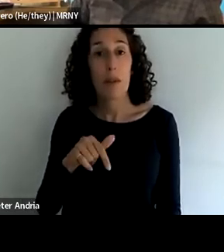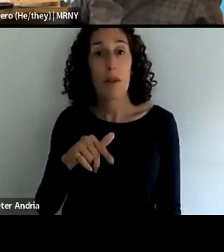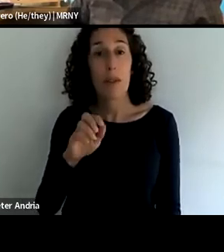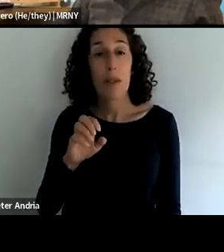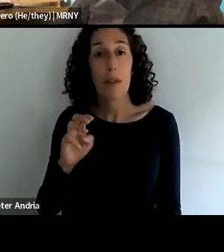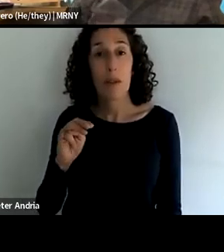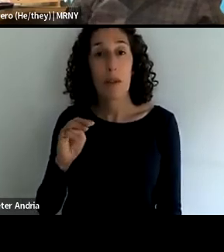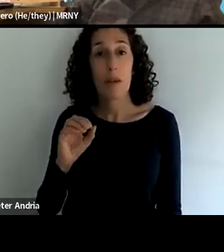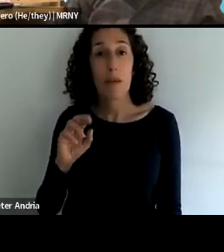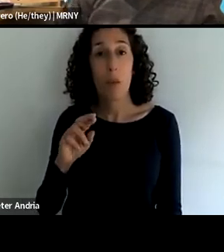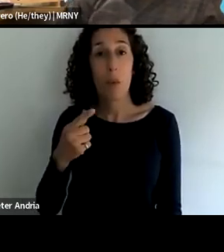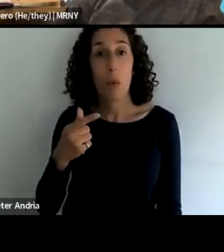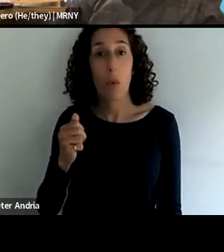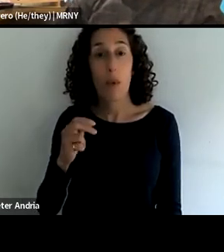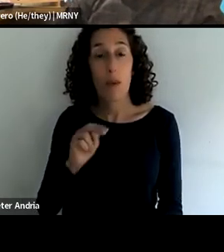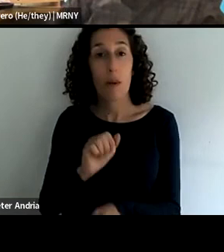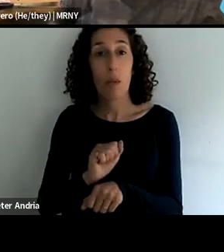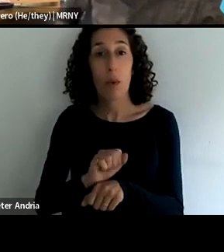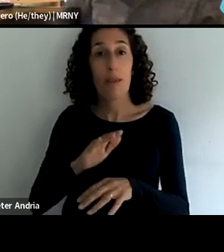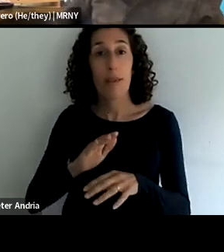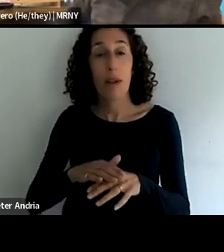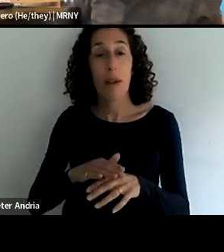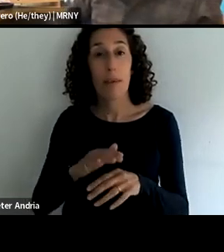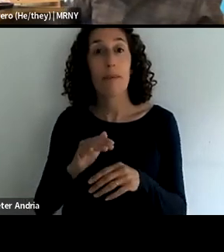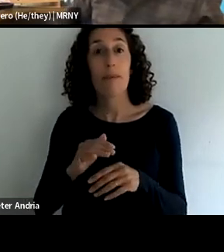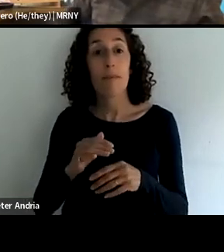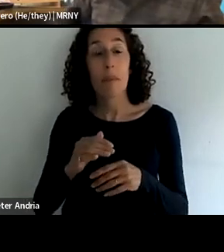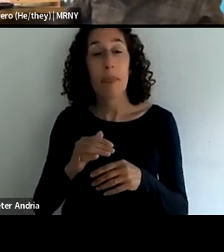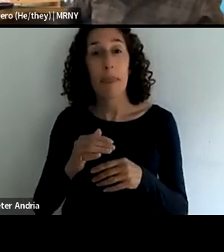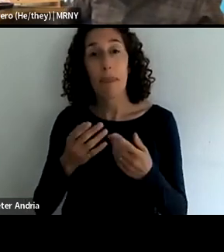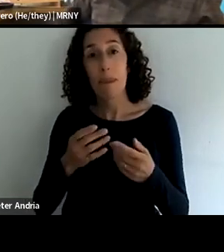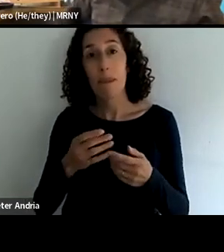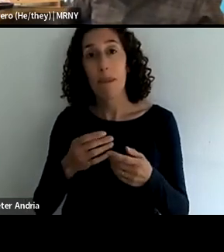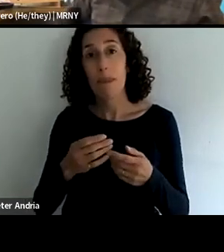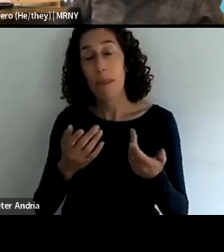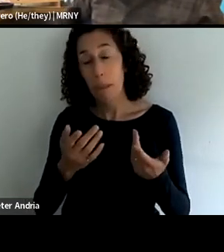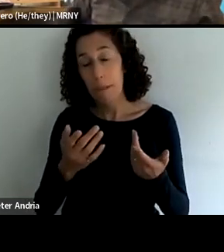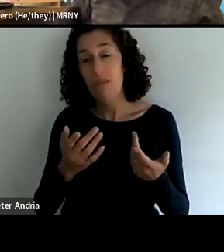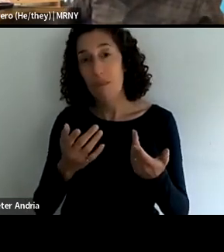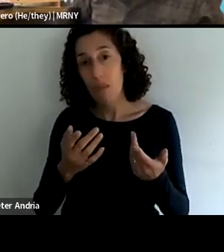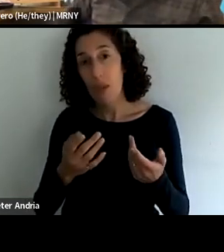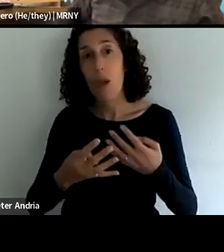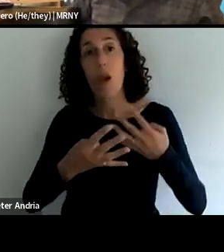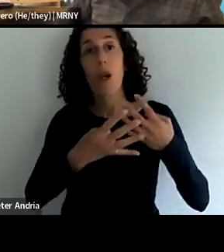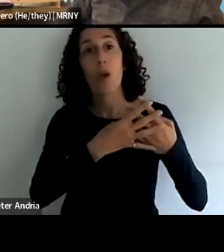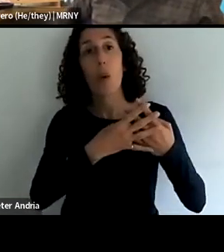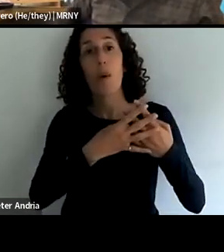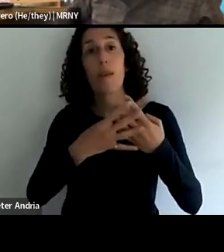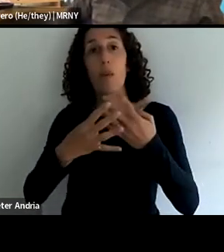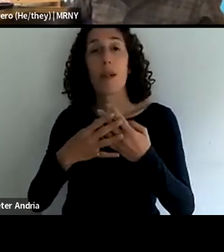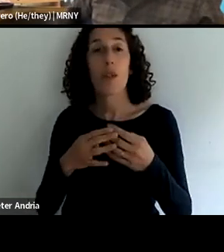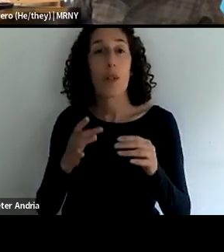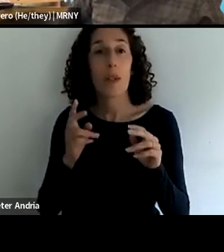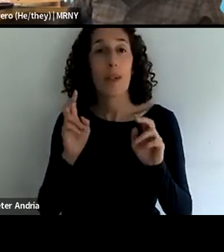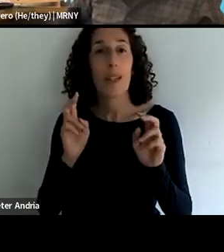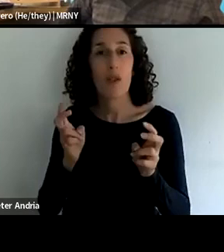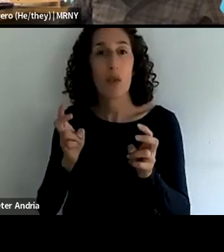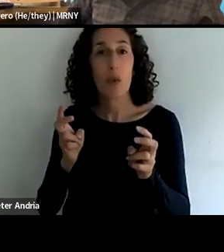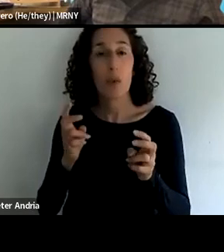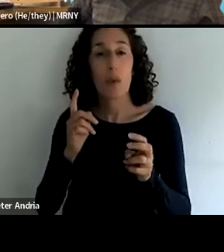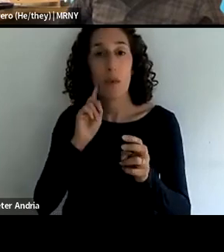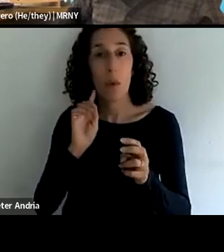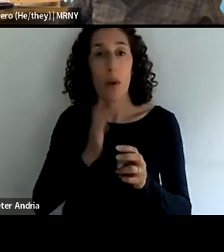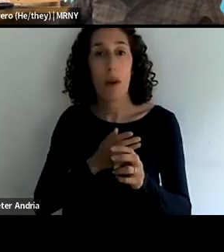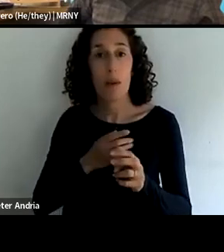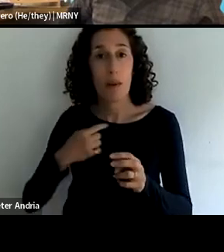on criminalization injustices to end mass incarceration for our community.